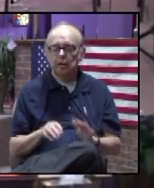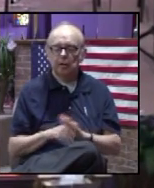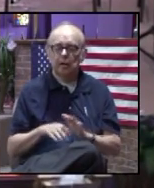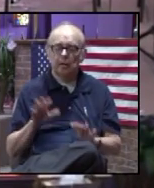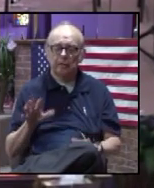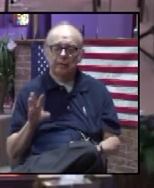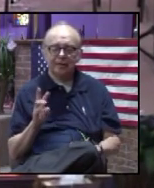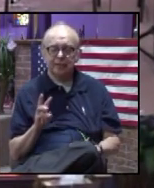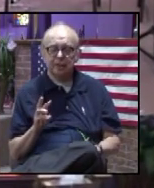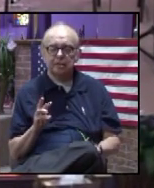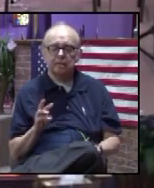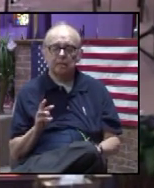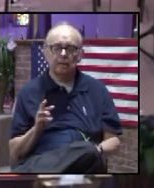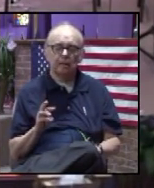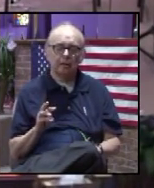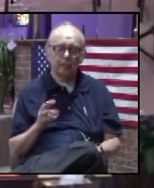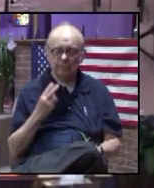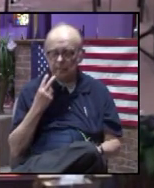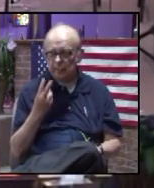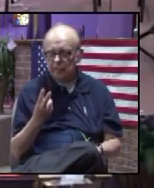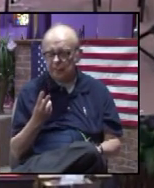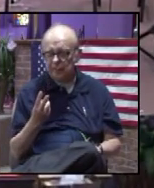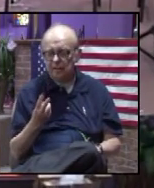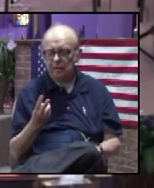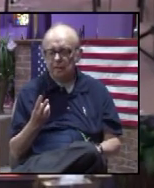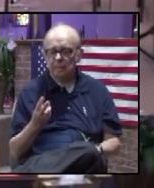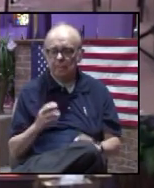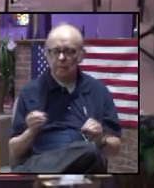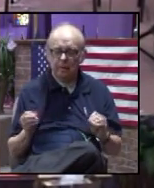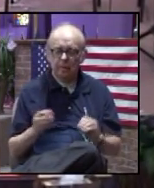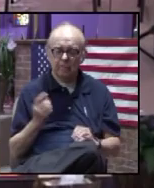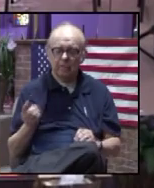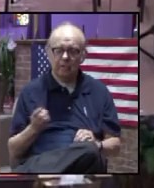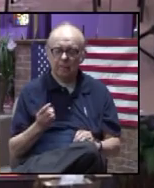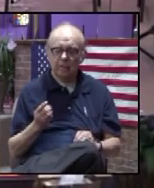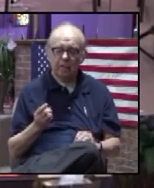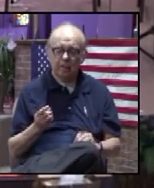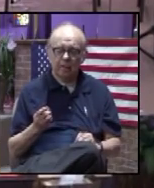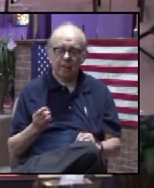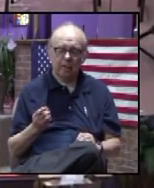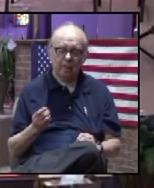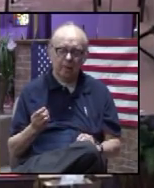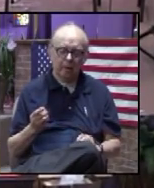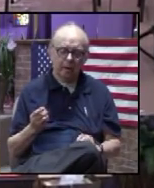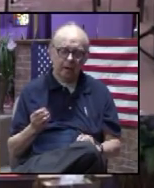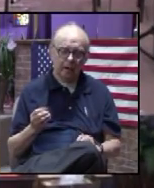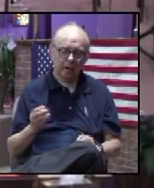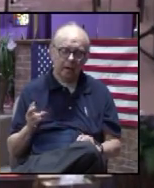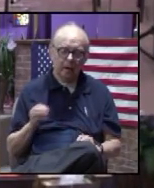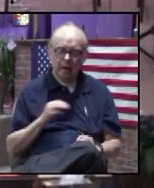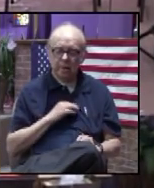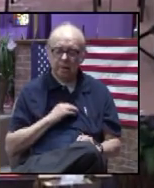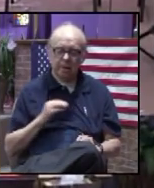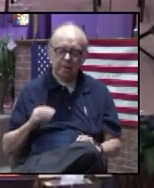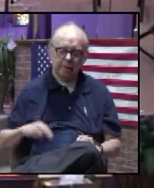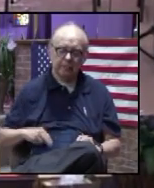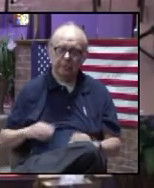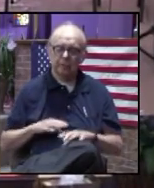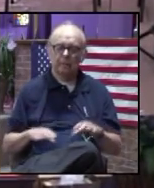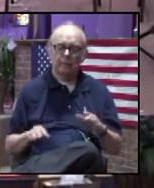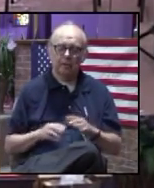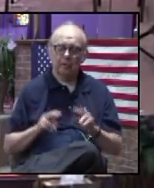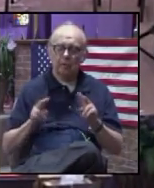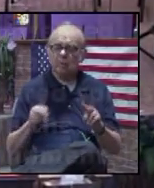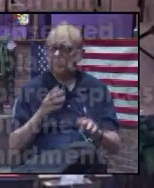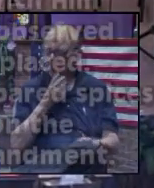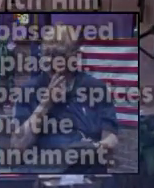56, you'll find that not only did Joseph and Nicodemus do this, but look at the